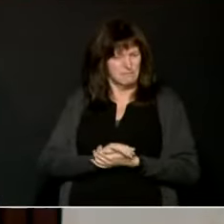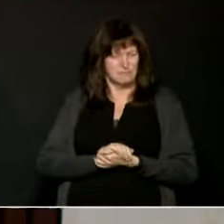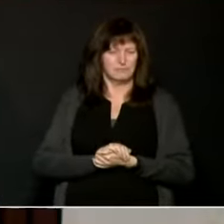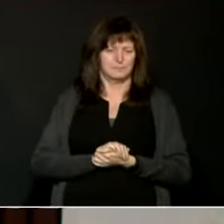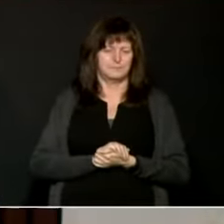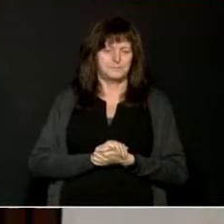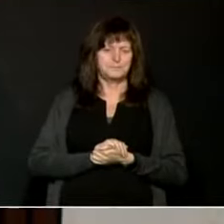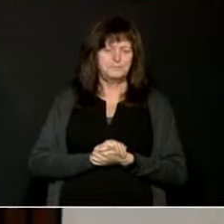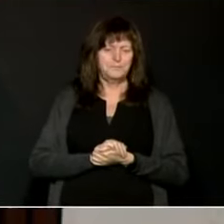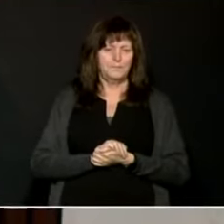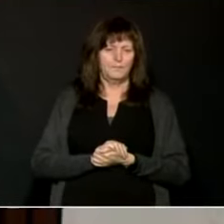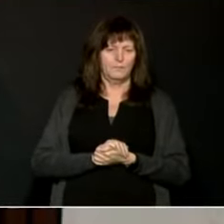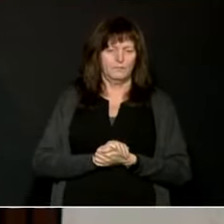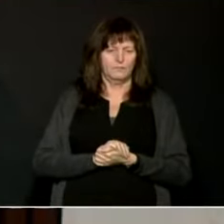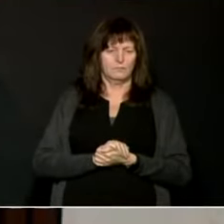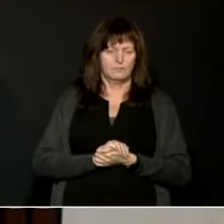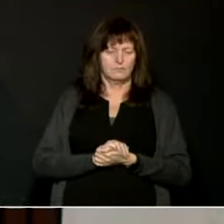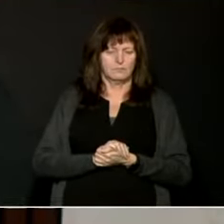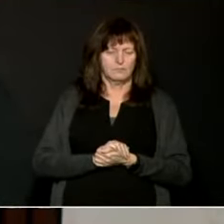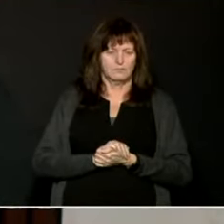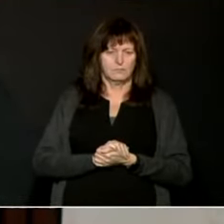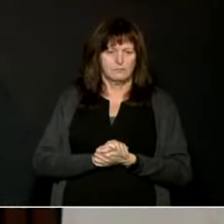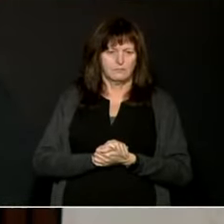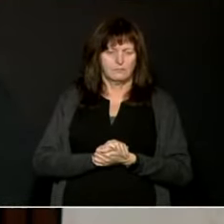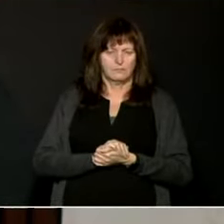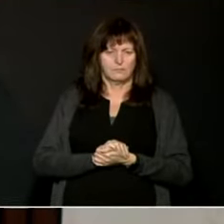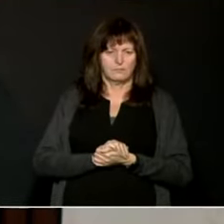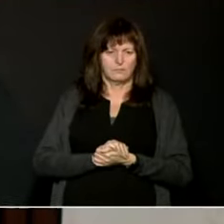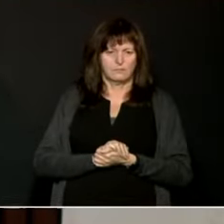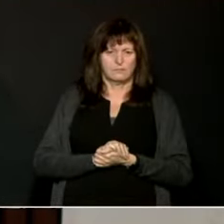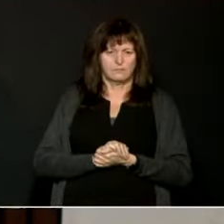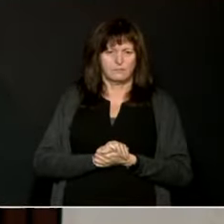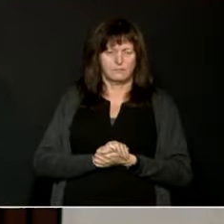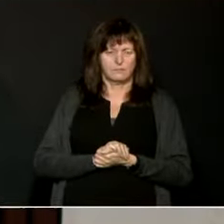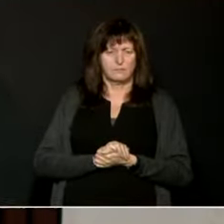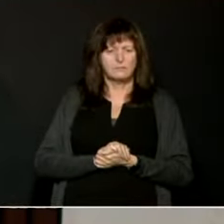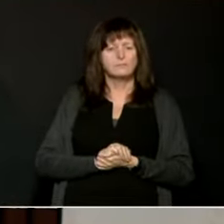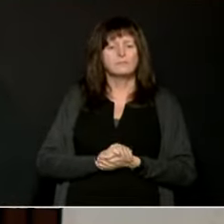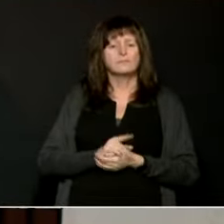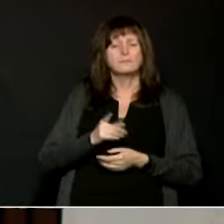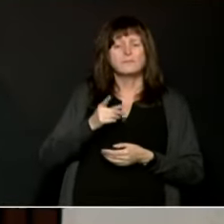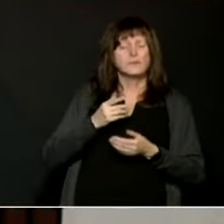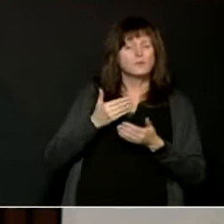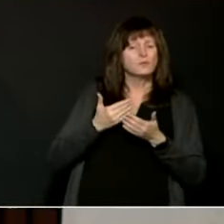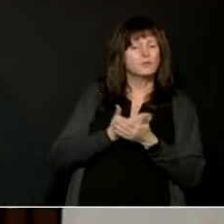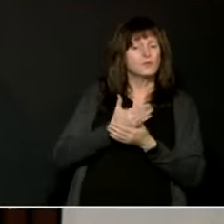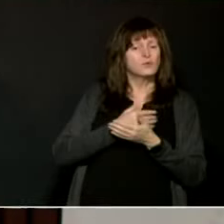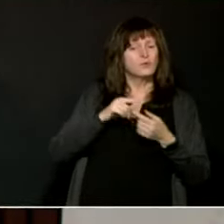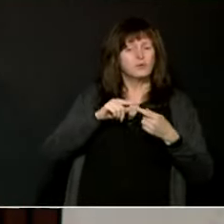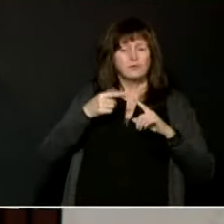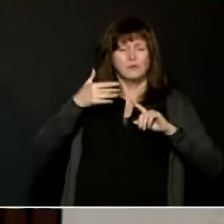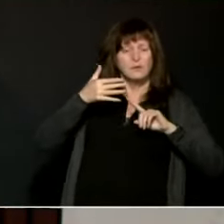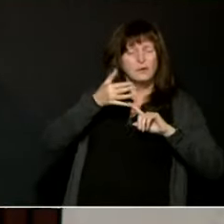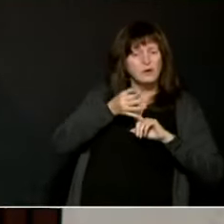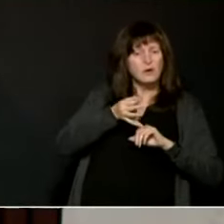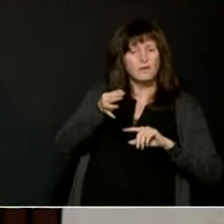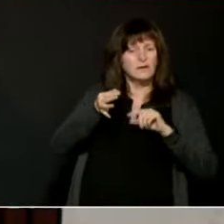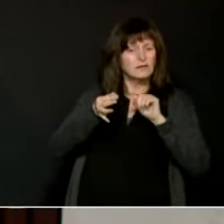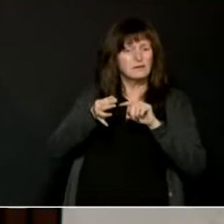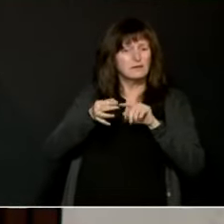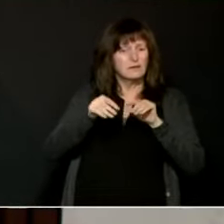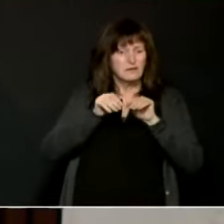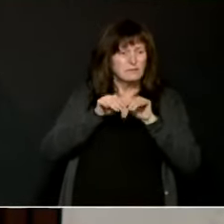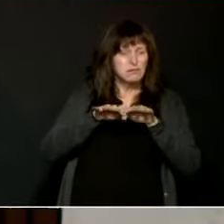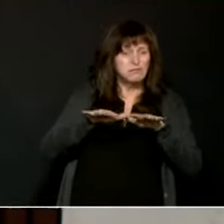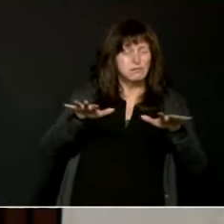The latest effective reproduction number for the variants of concern is 1.31, as